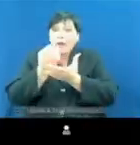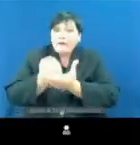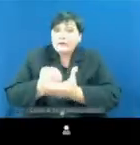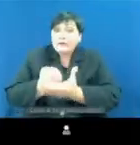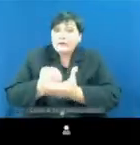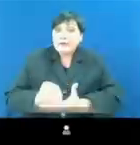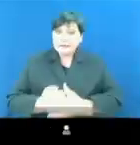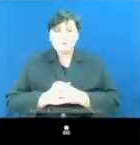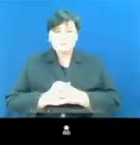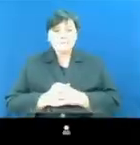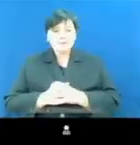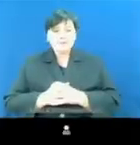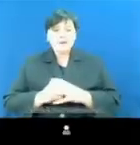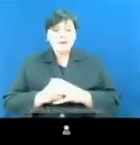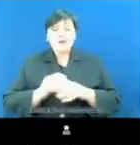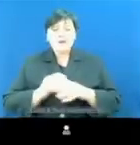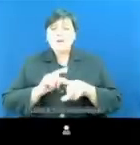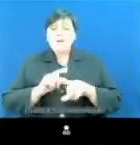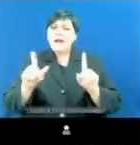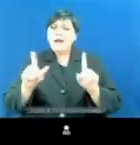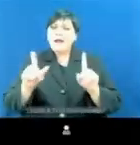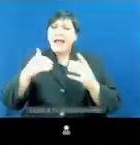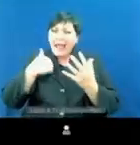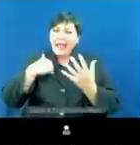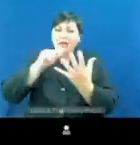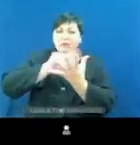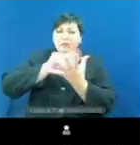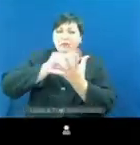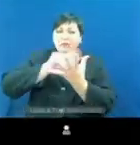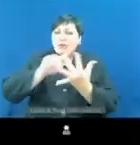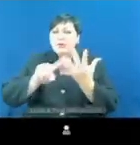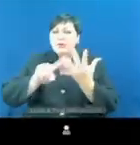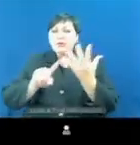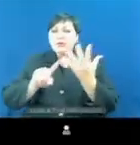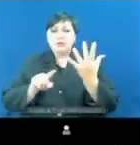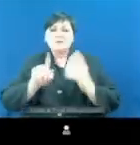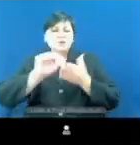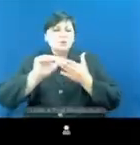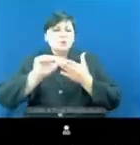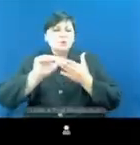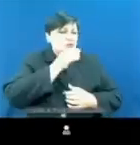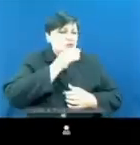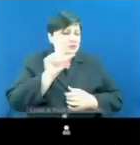But having those systems, excuse me, I need a drink of water.